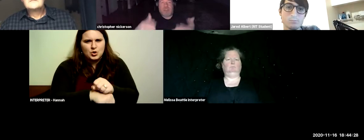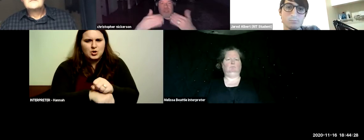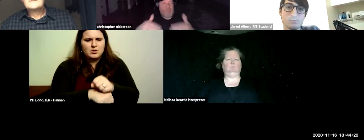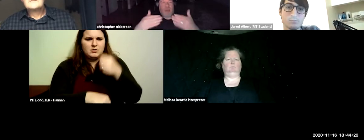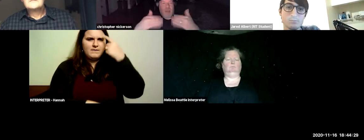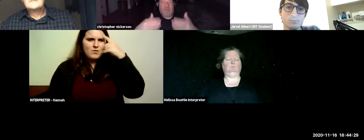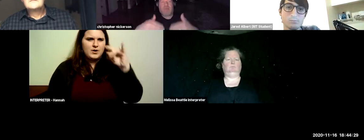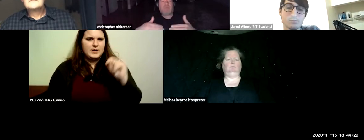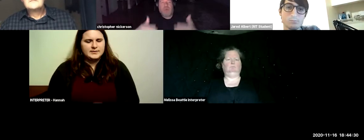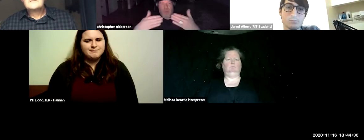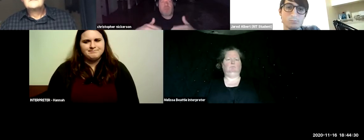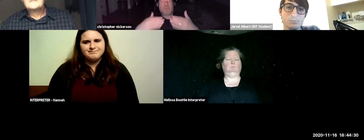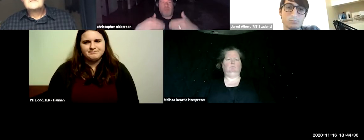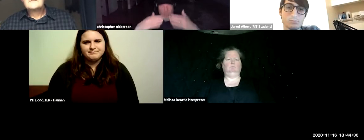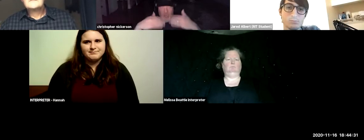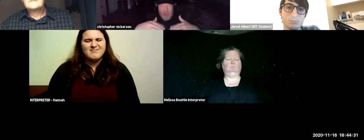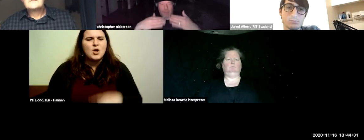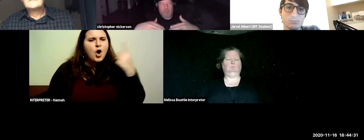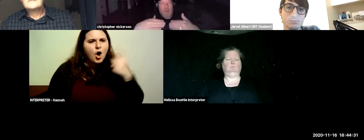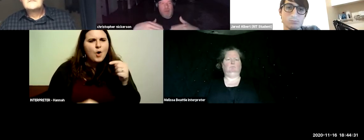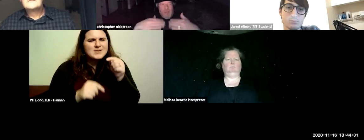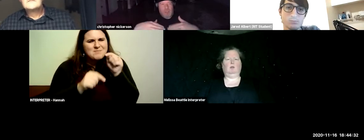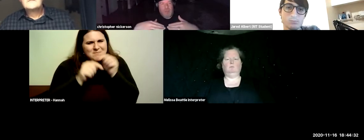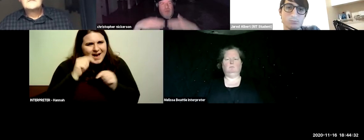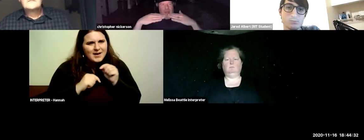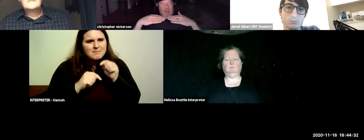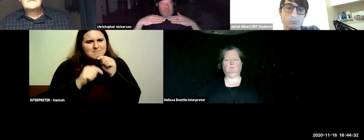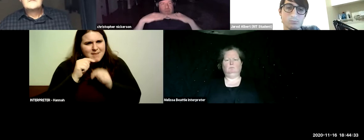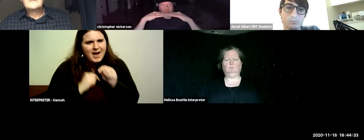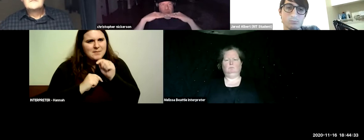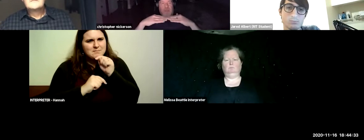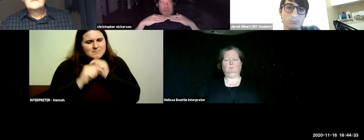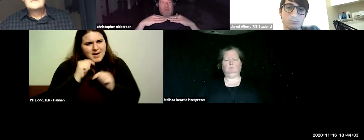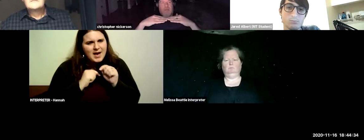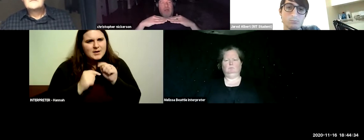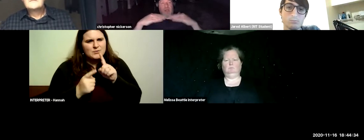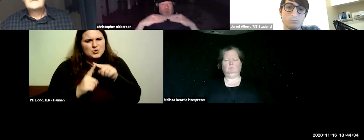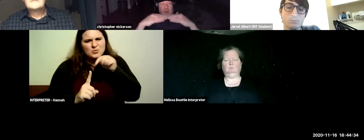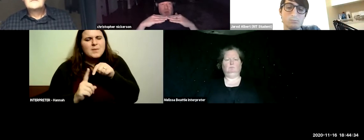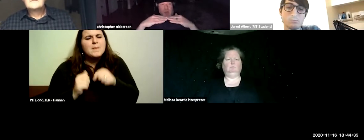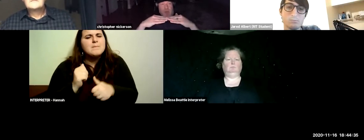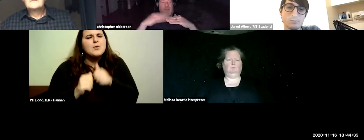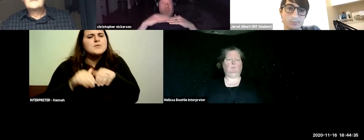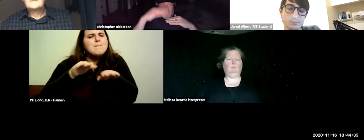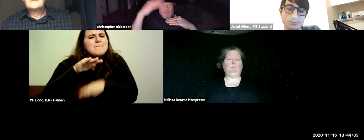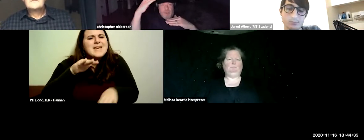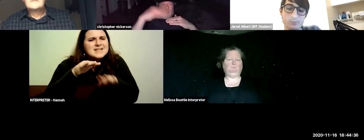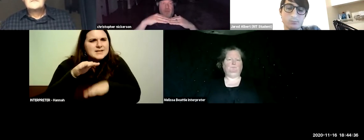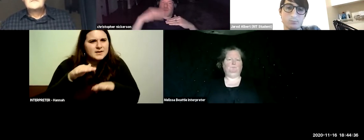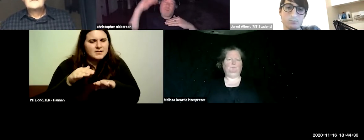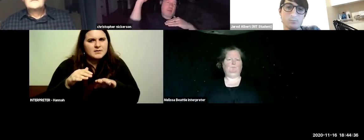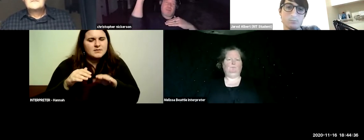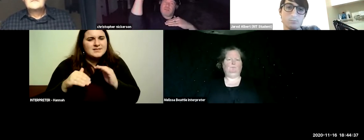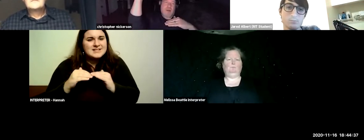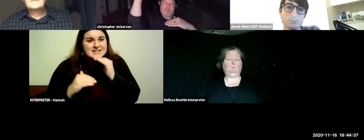because they're going to just keep breaking it down to, okay, what's the most common issue that I can get to it's a base level of knowledge where I know it and then start building up